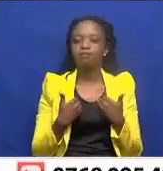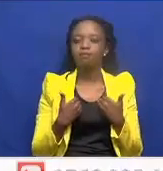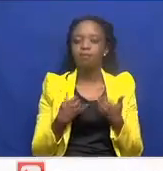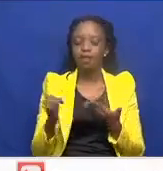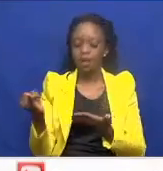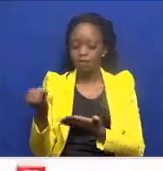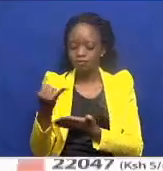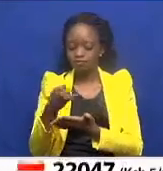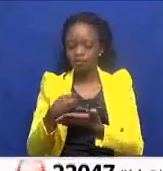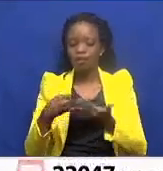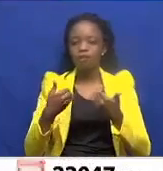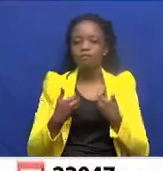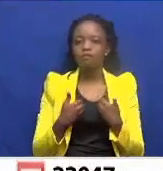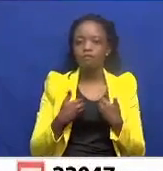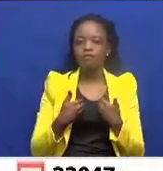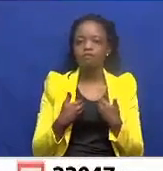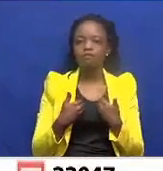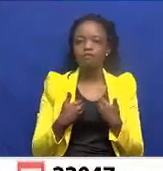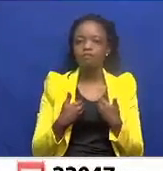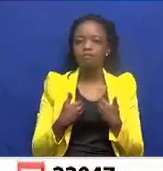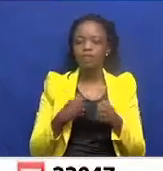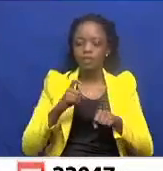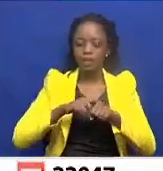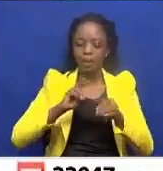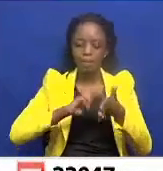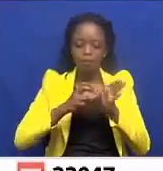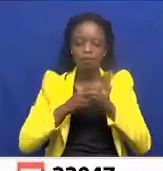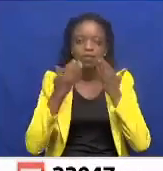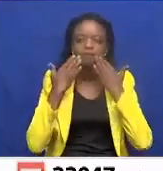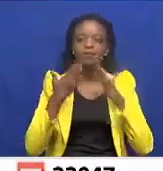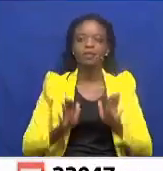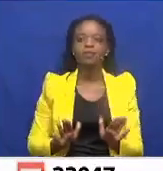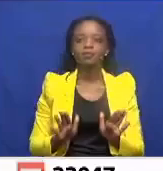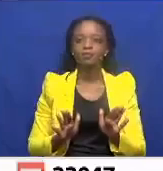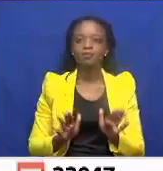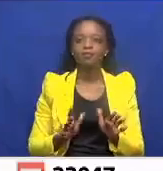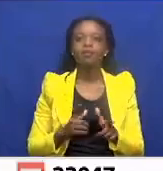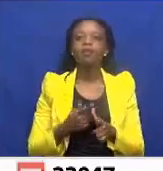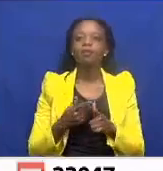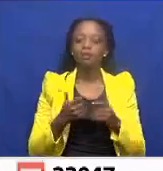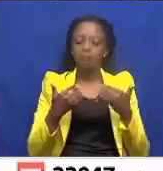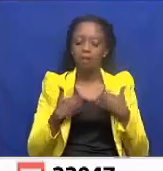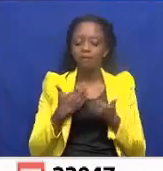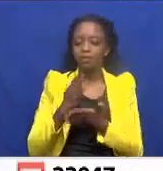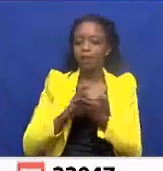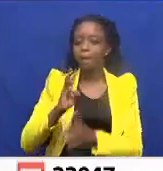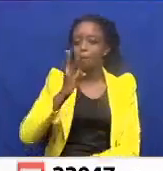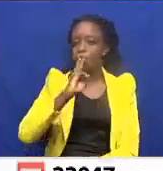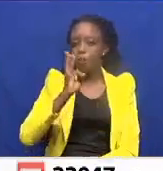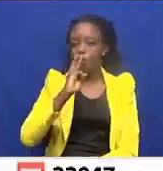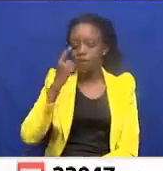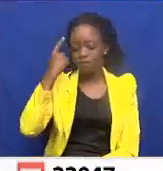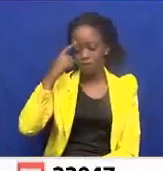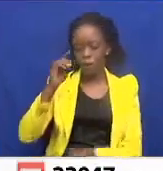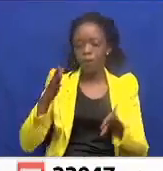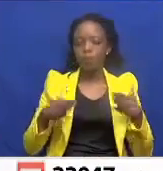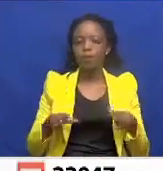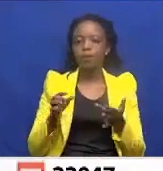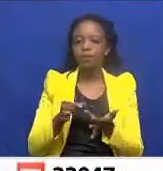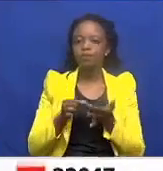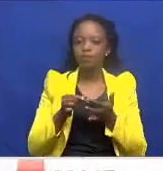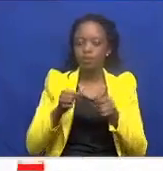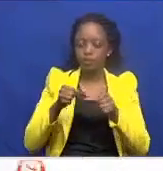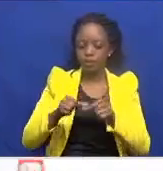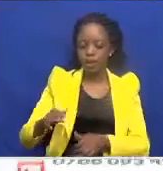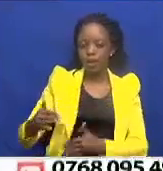design to ensure even once the project is complete, then we have some water for our people, especially those who are